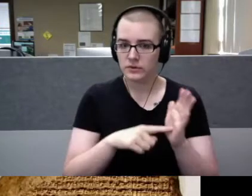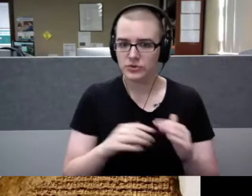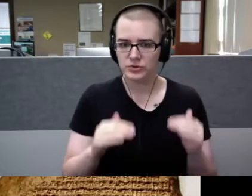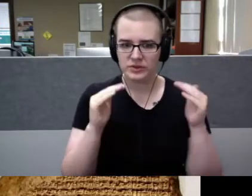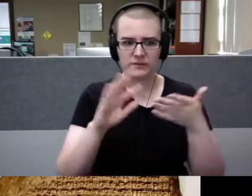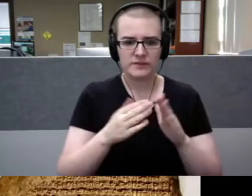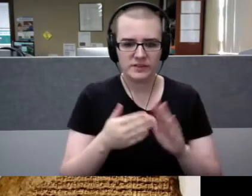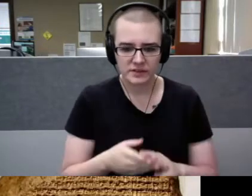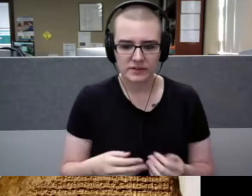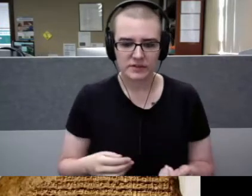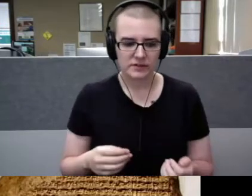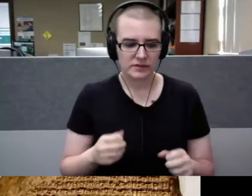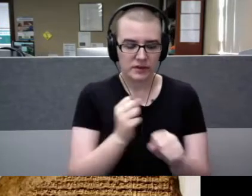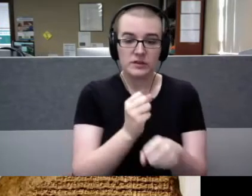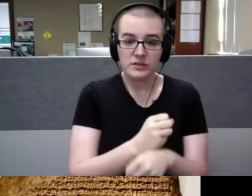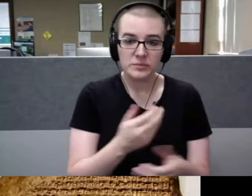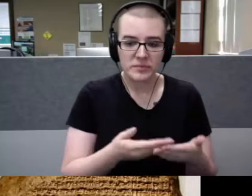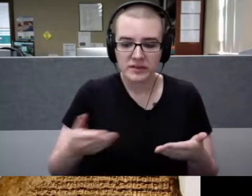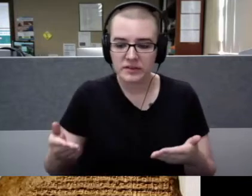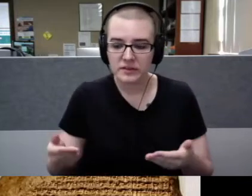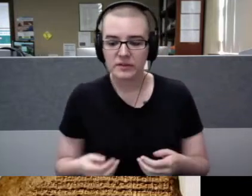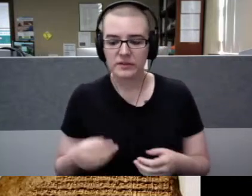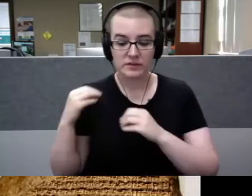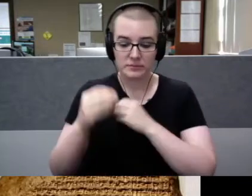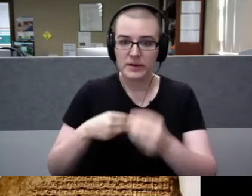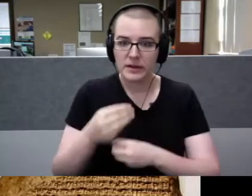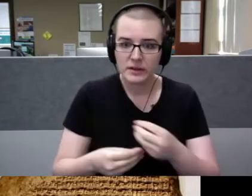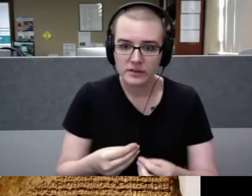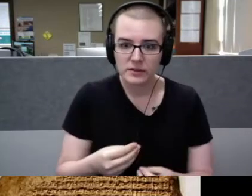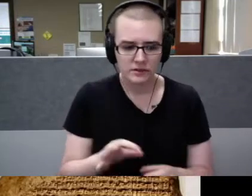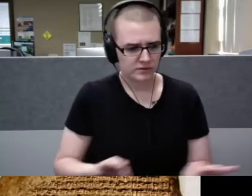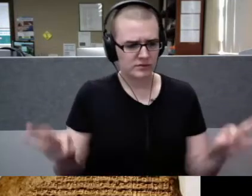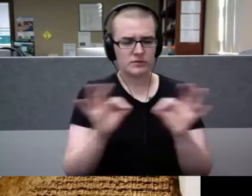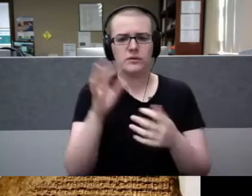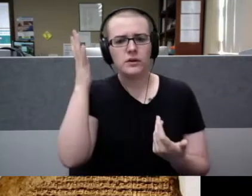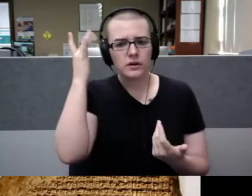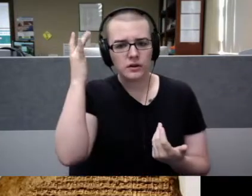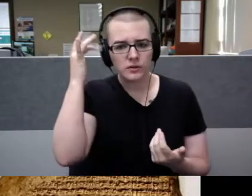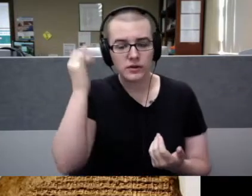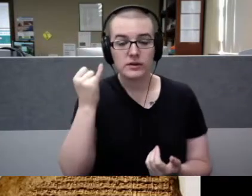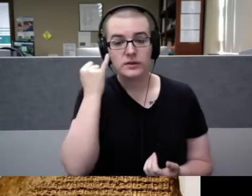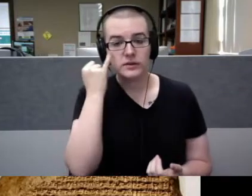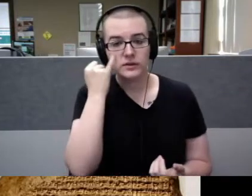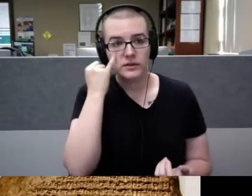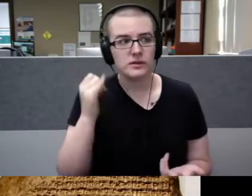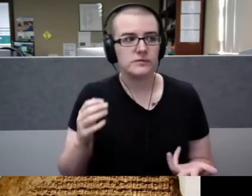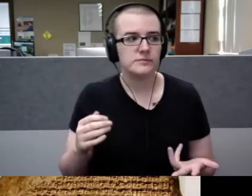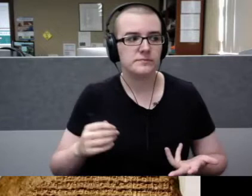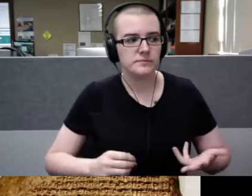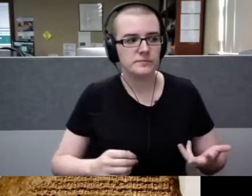generation. Because if you do not educate yourself, then you're not going to be as successful as a civilization, because